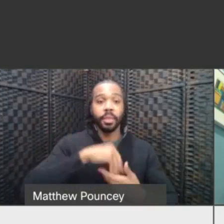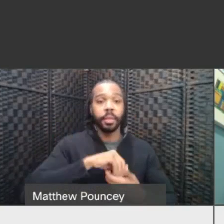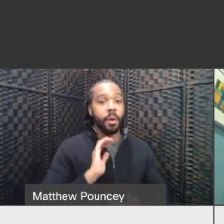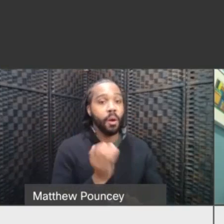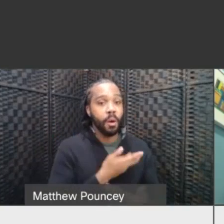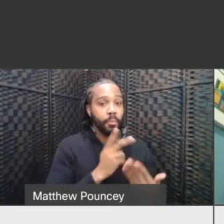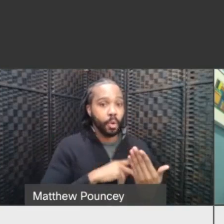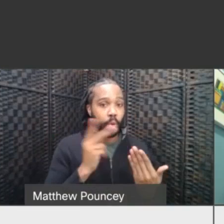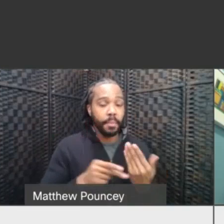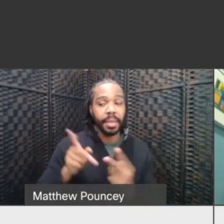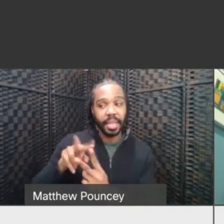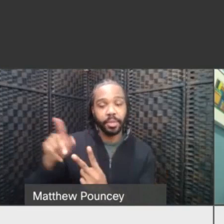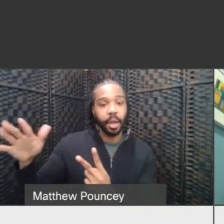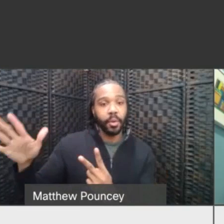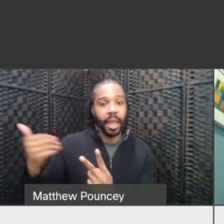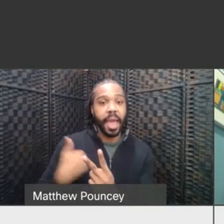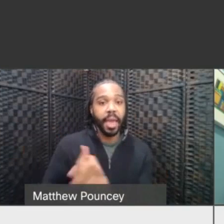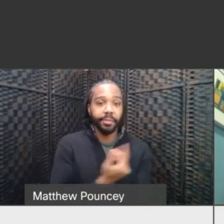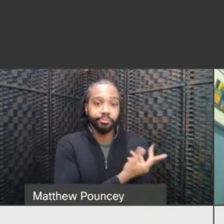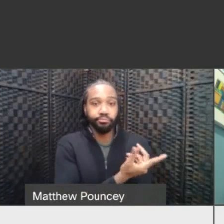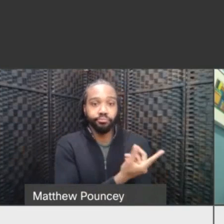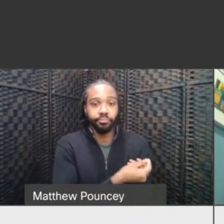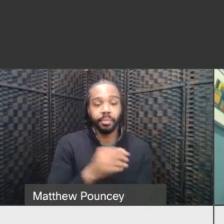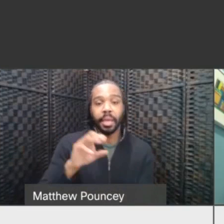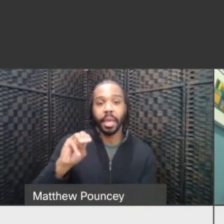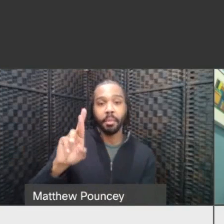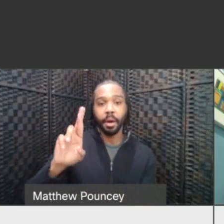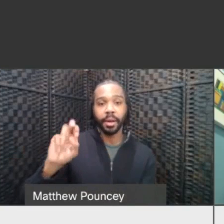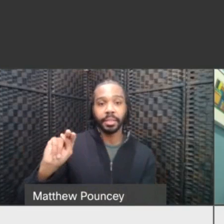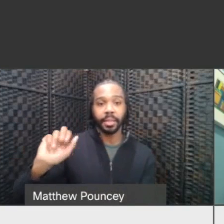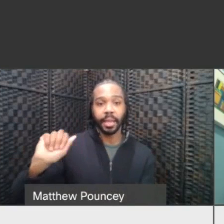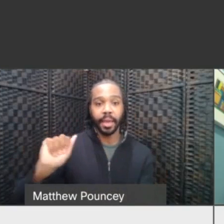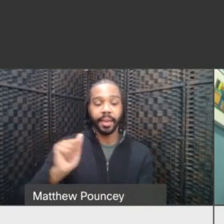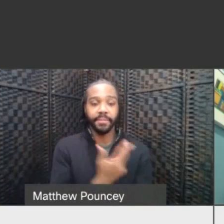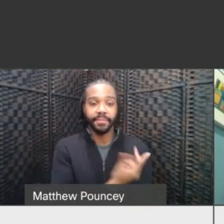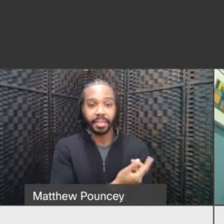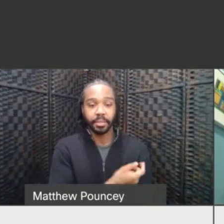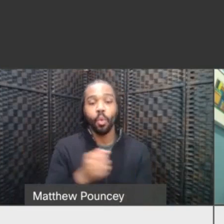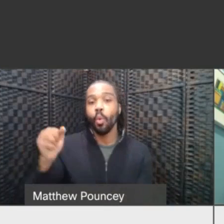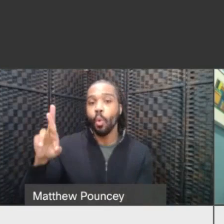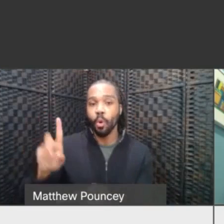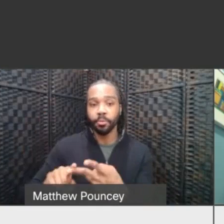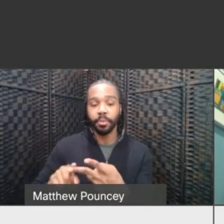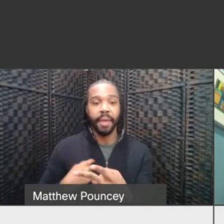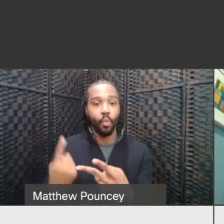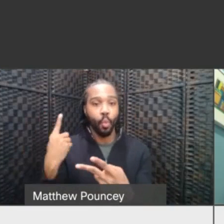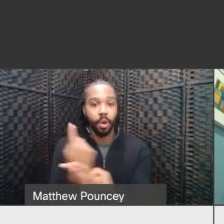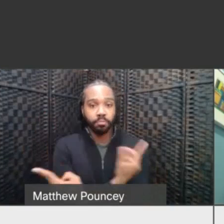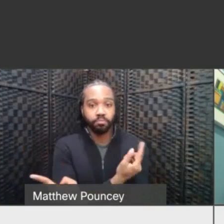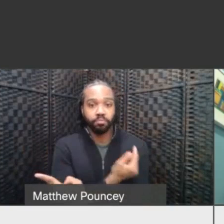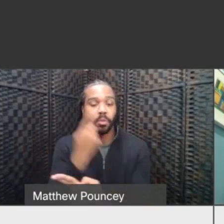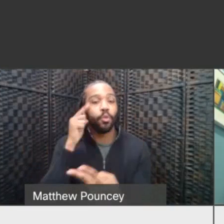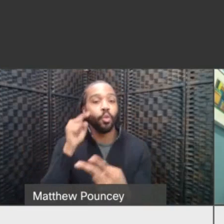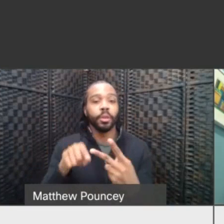the 2 shots of the mRNA vaccine or the 1 shot of the Johnson & Johnson vaccine.